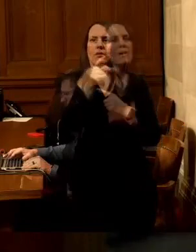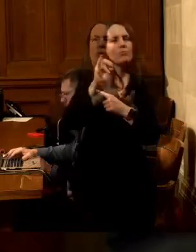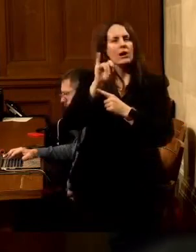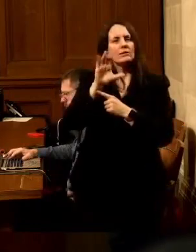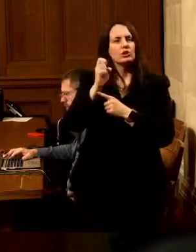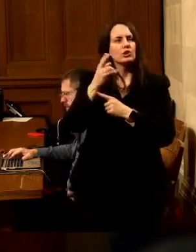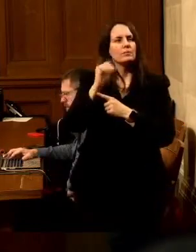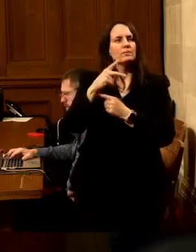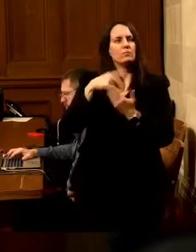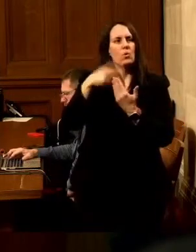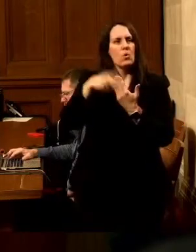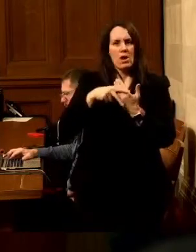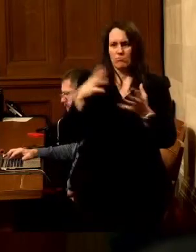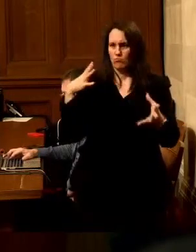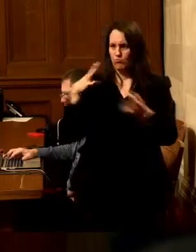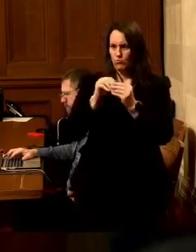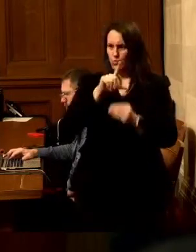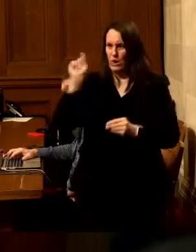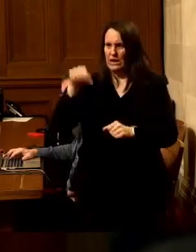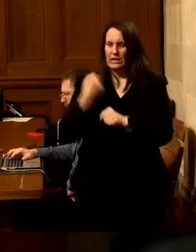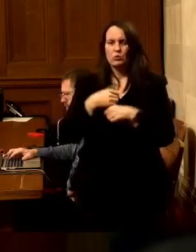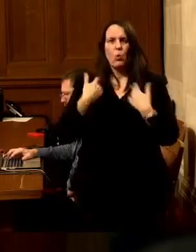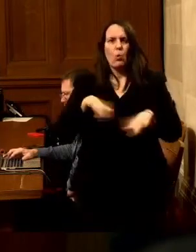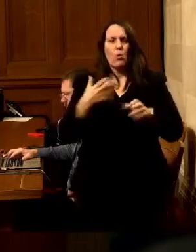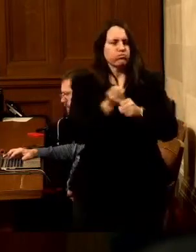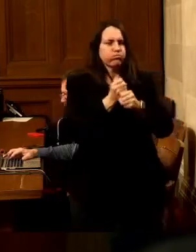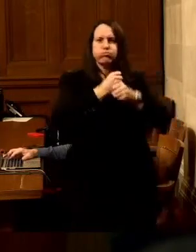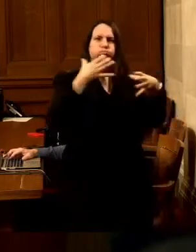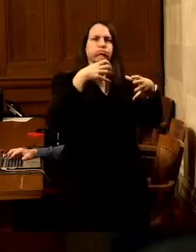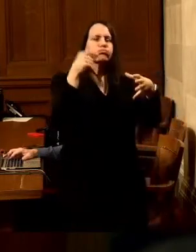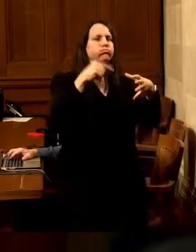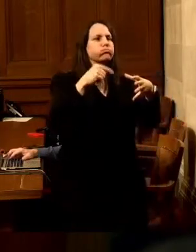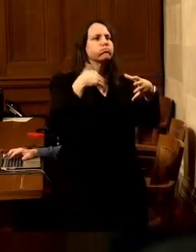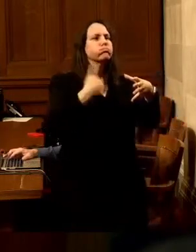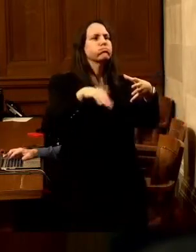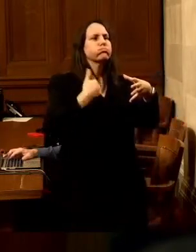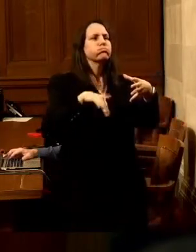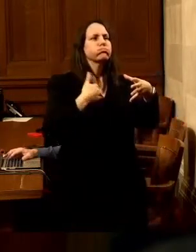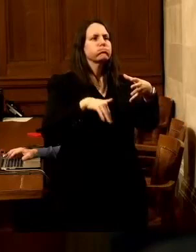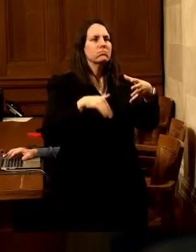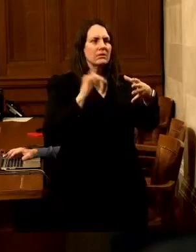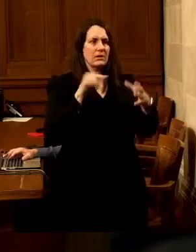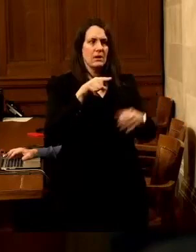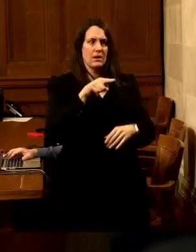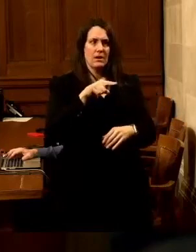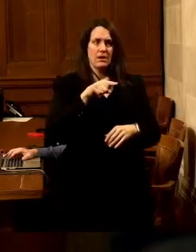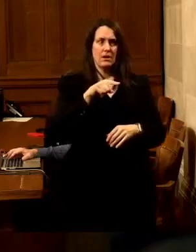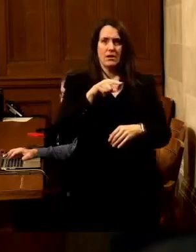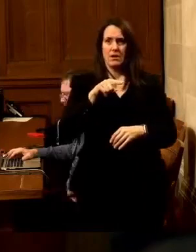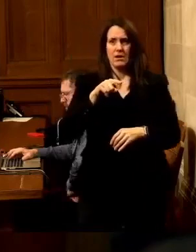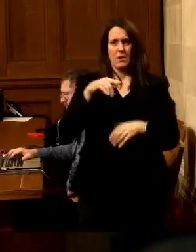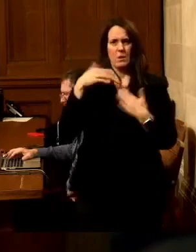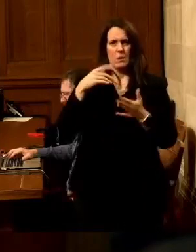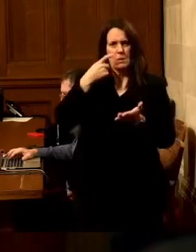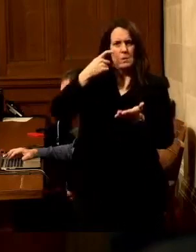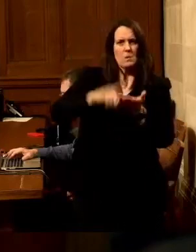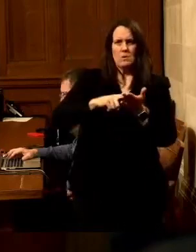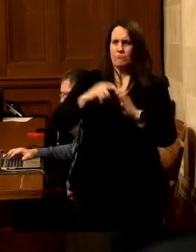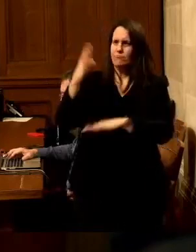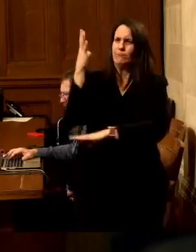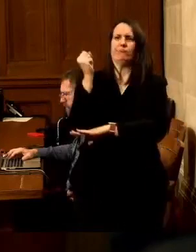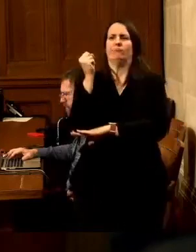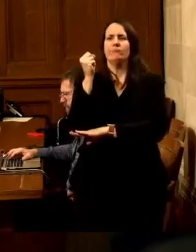state. In November, I celebrated National Apprenticeship Week and announced Wisconsin had reached an all-time record high number